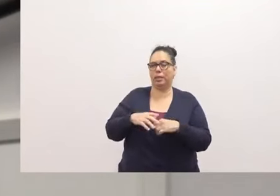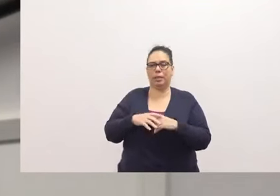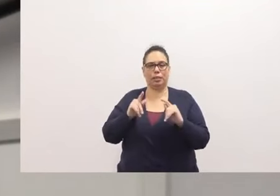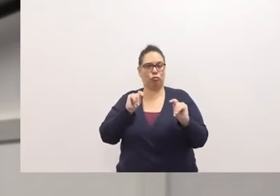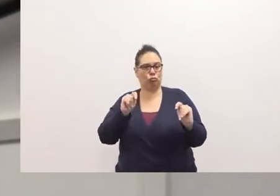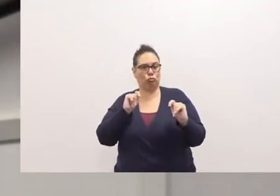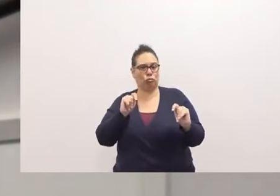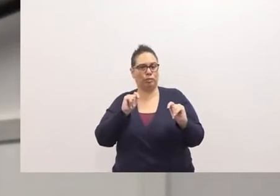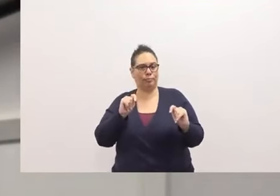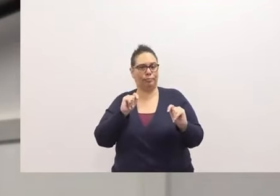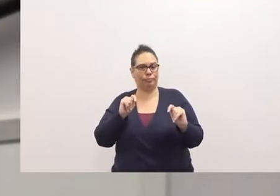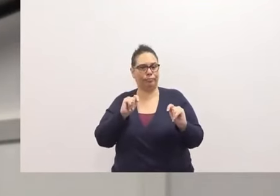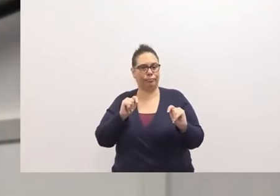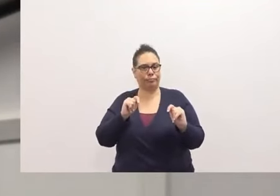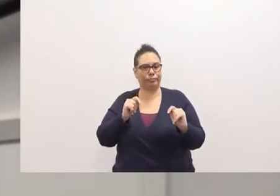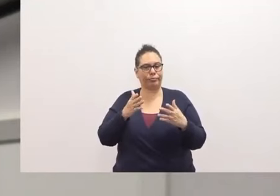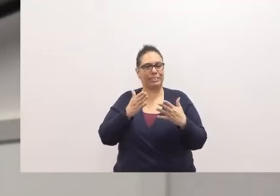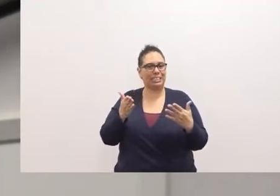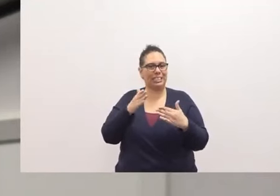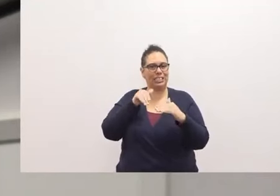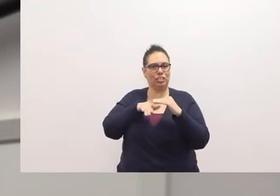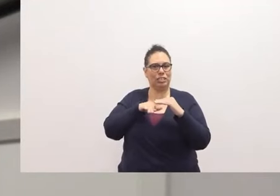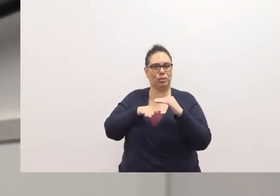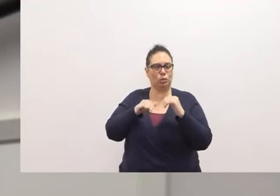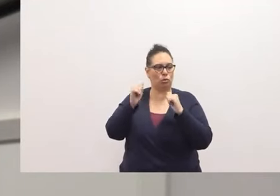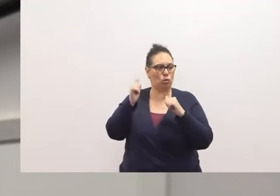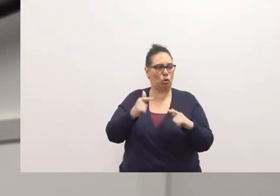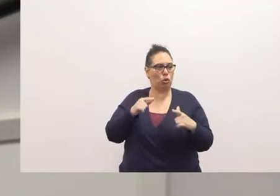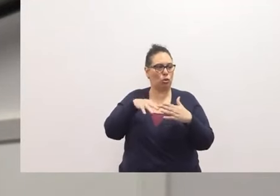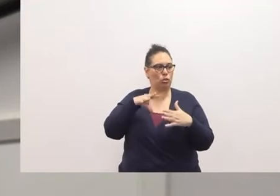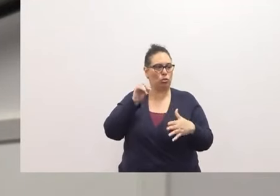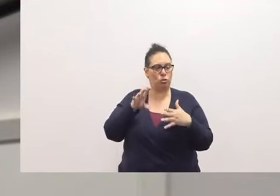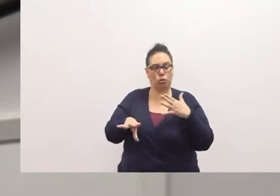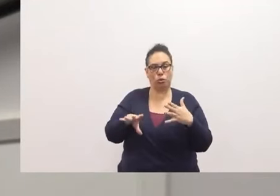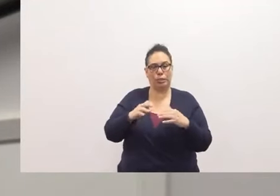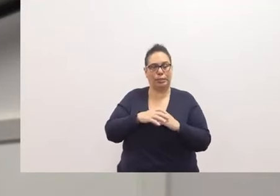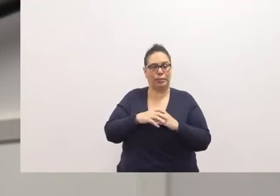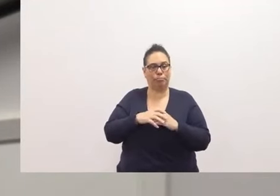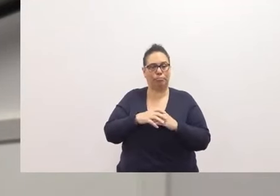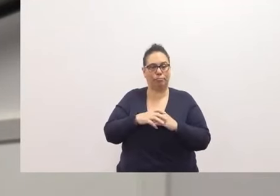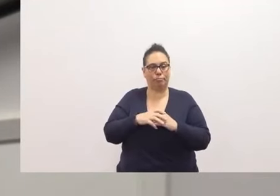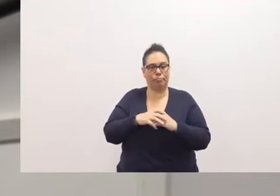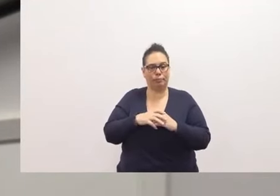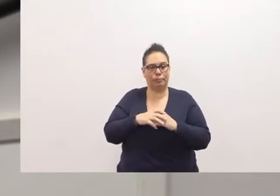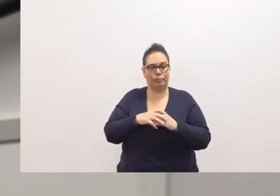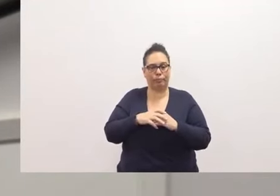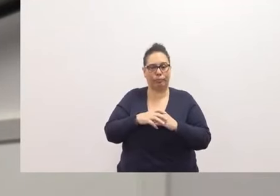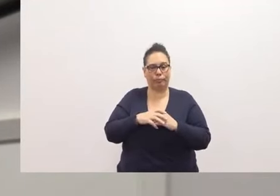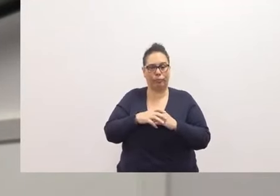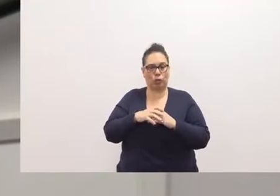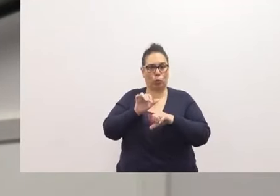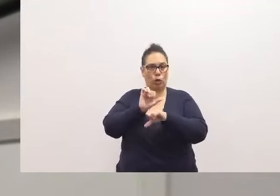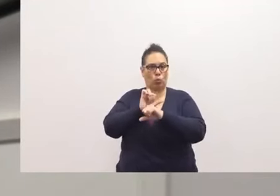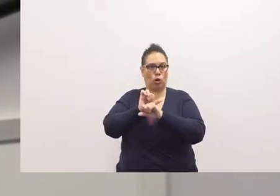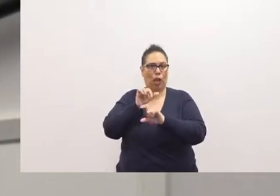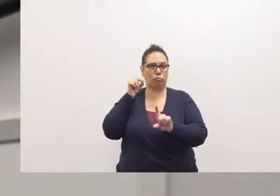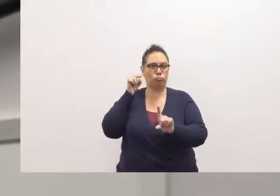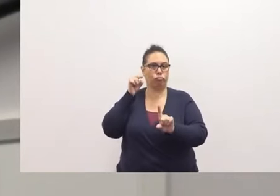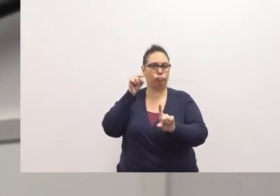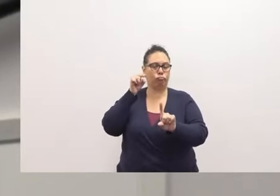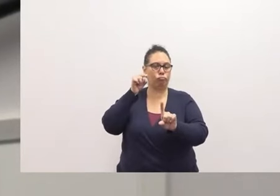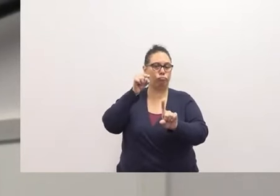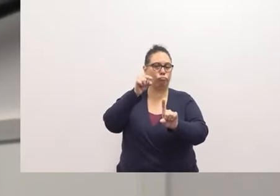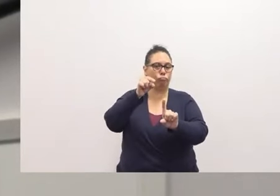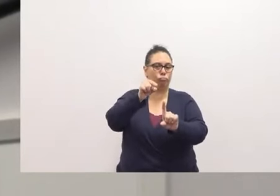tutoring and things that are accessible to all students, because in the meantime, as we're working towards the goals, there are